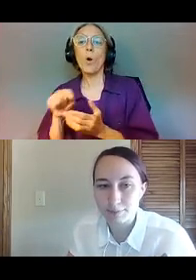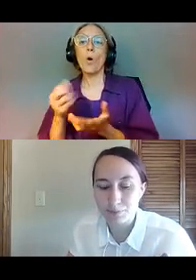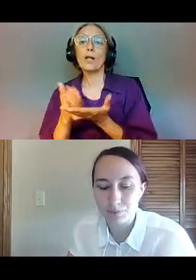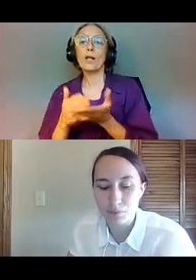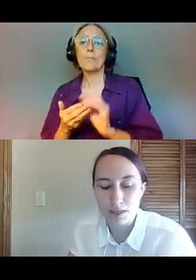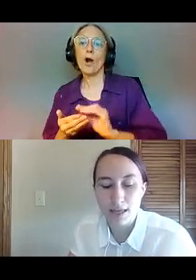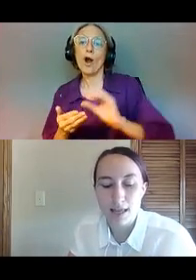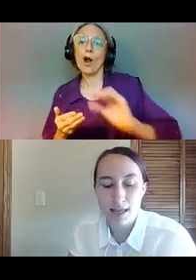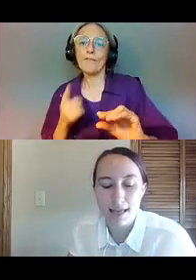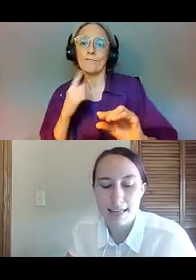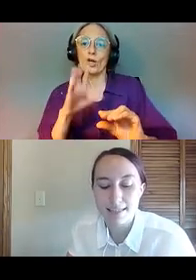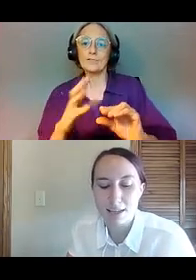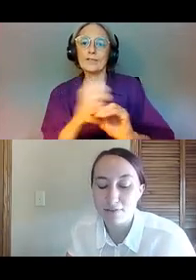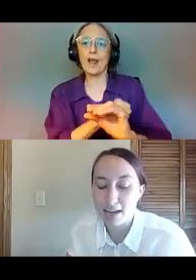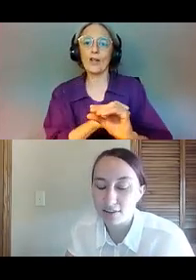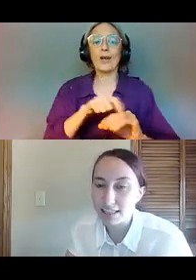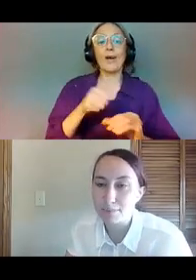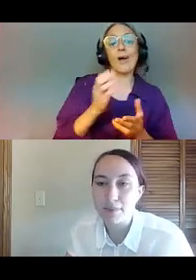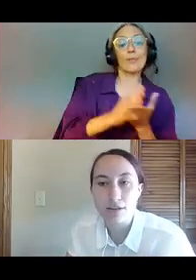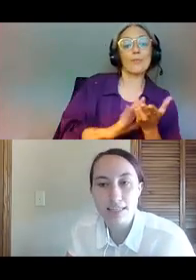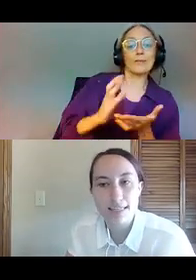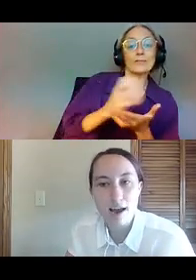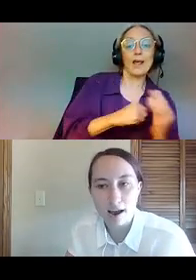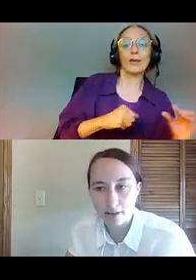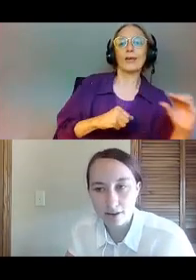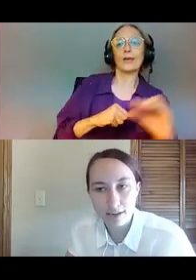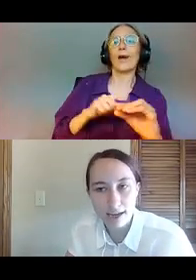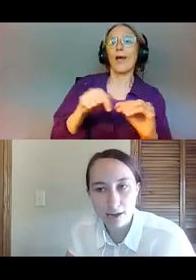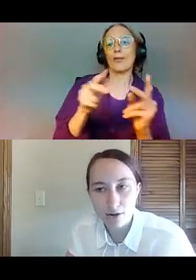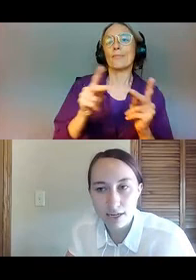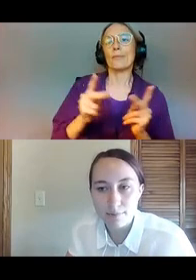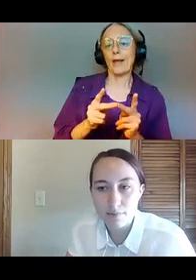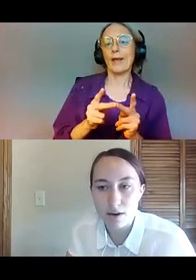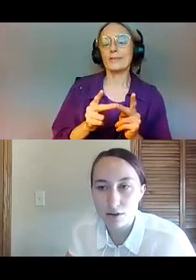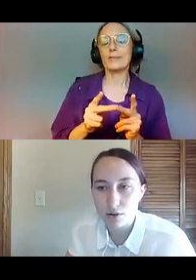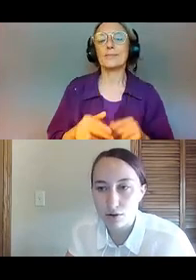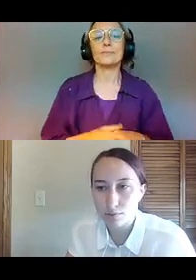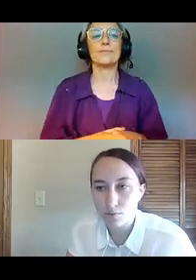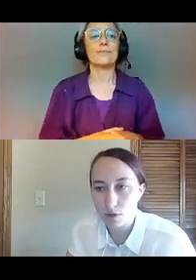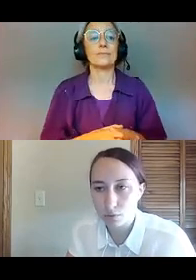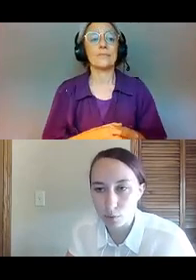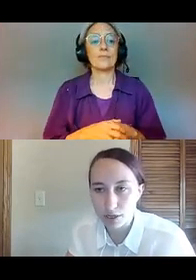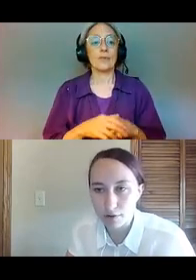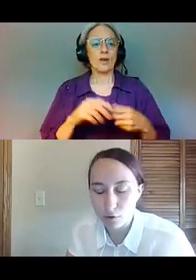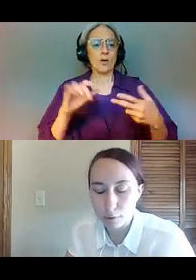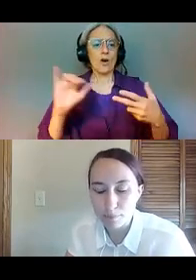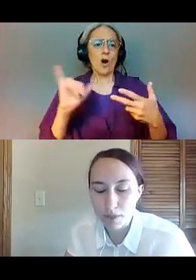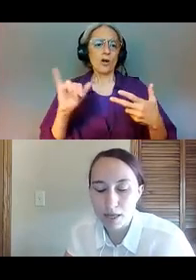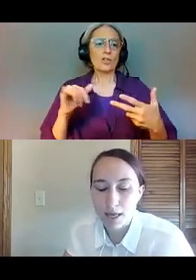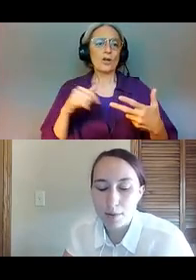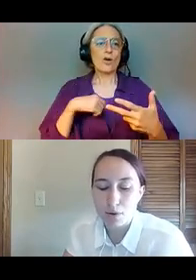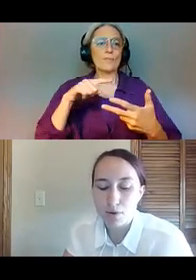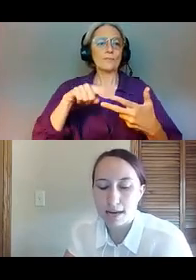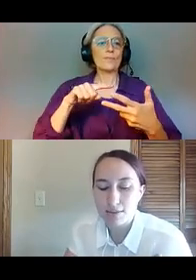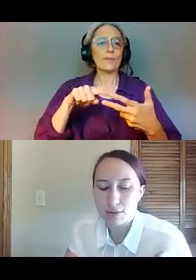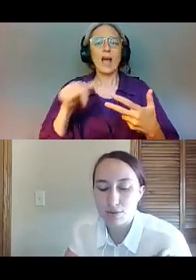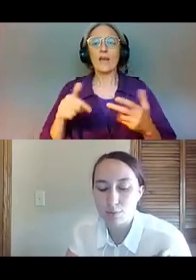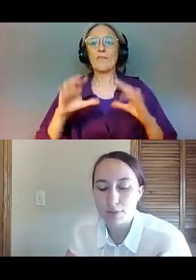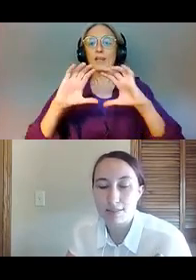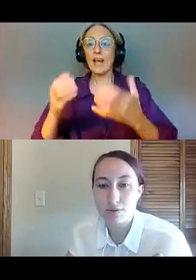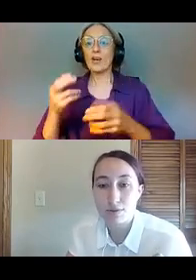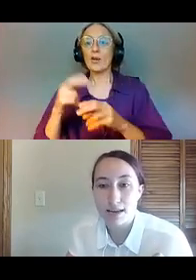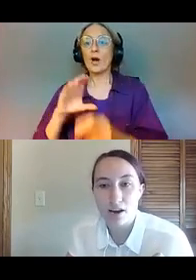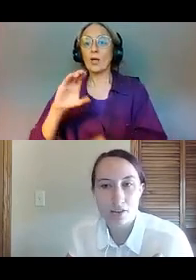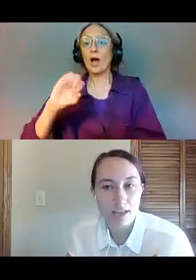funds. And finally, there is an other category on your reporting form, but we ask you